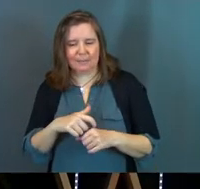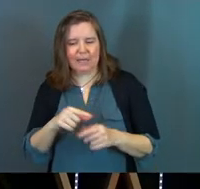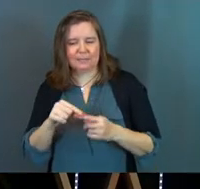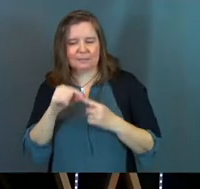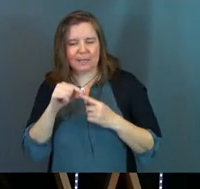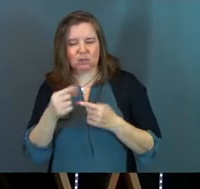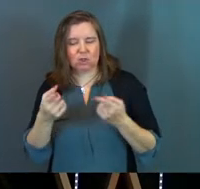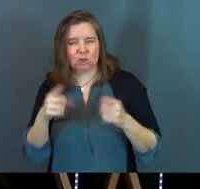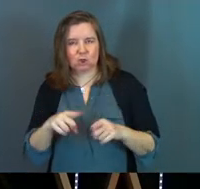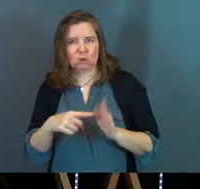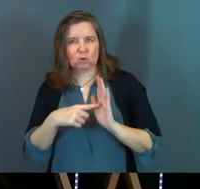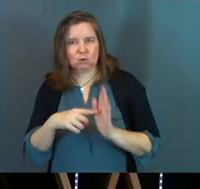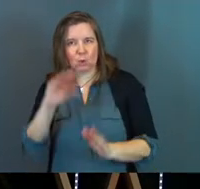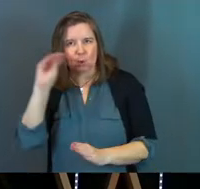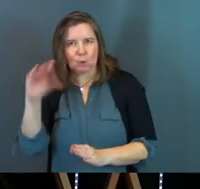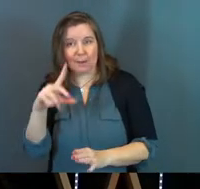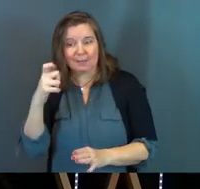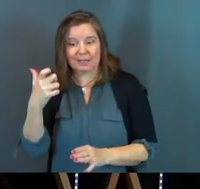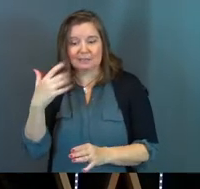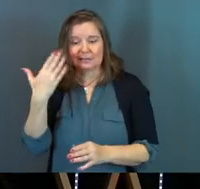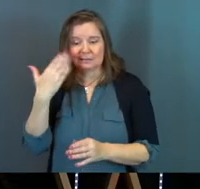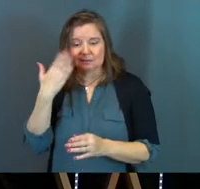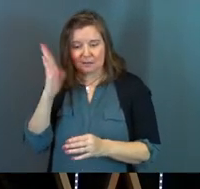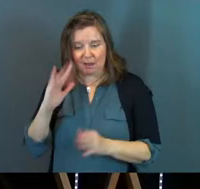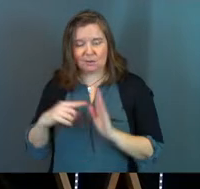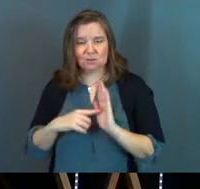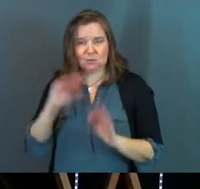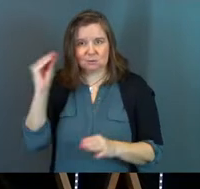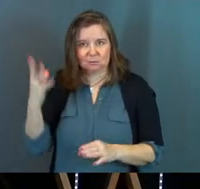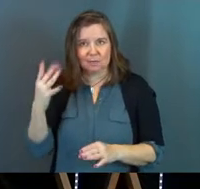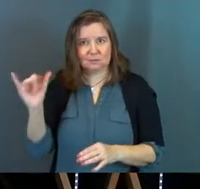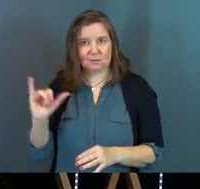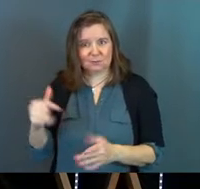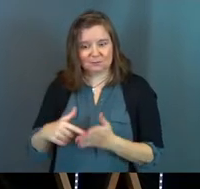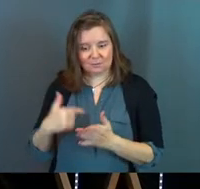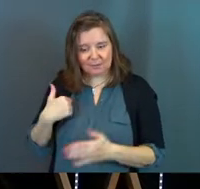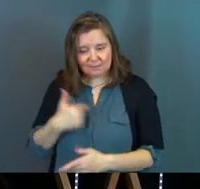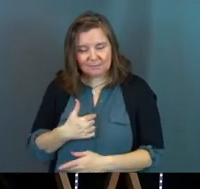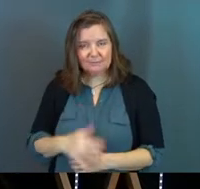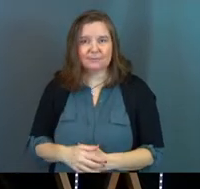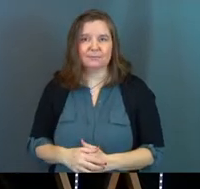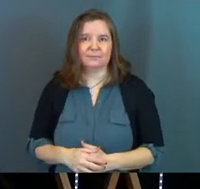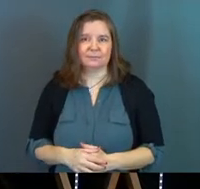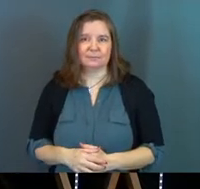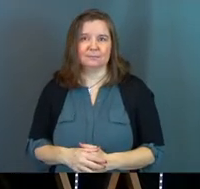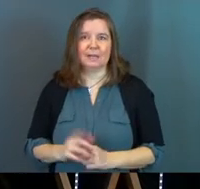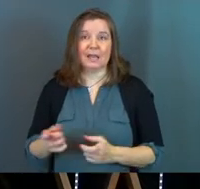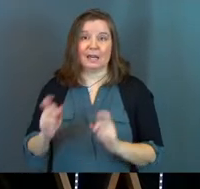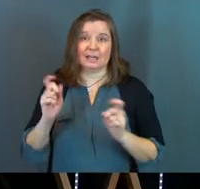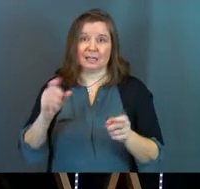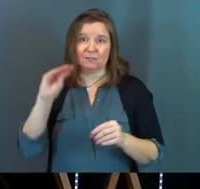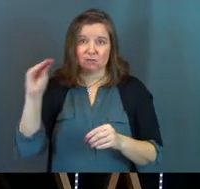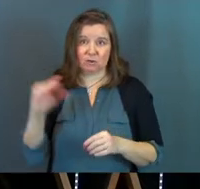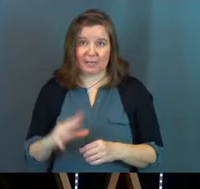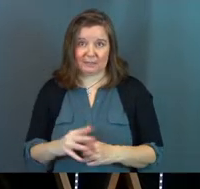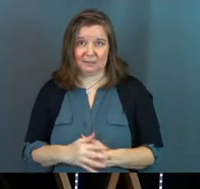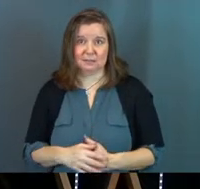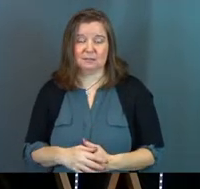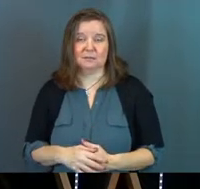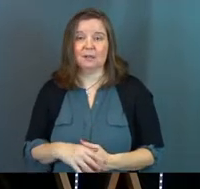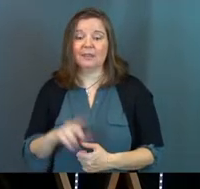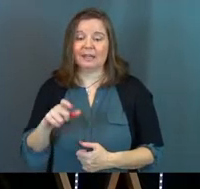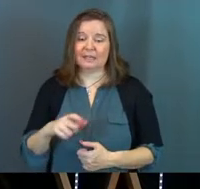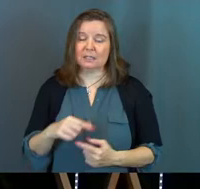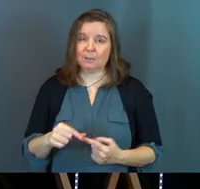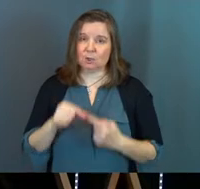very special occurrence because God withholds a consequence from me, and give grace.